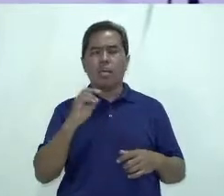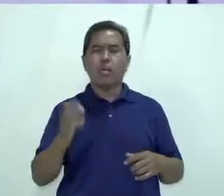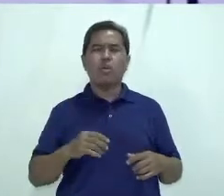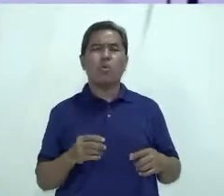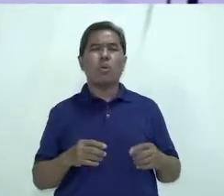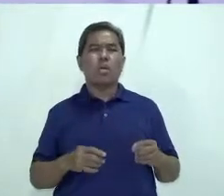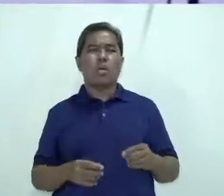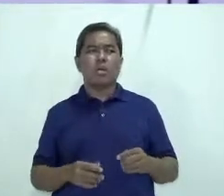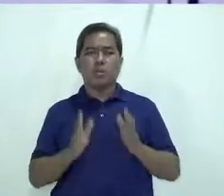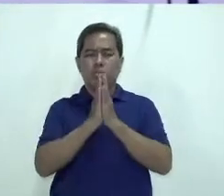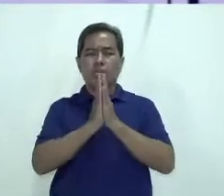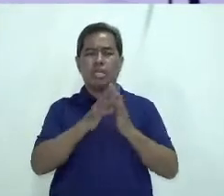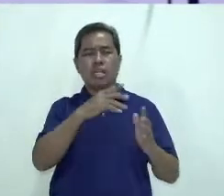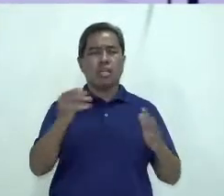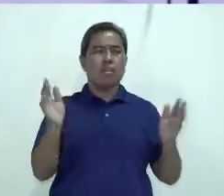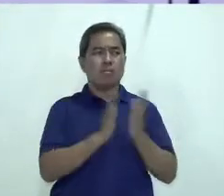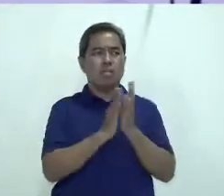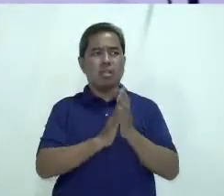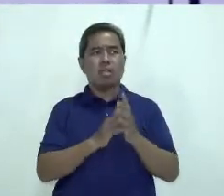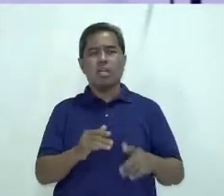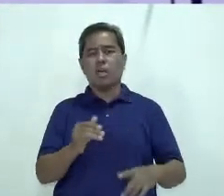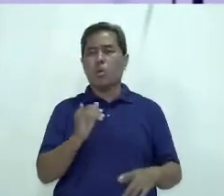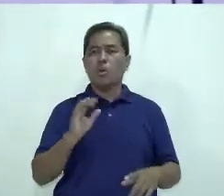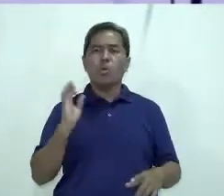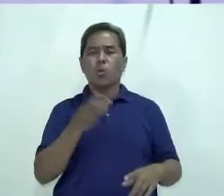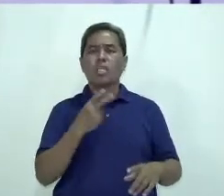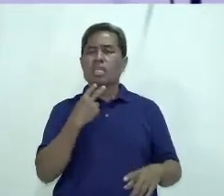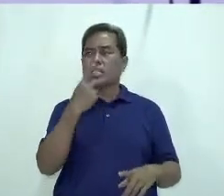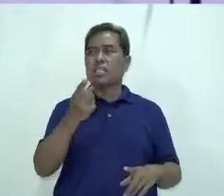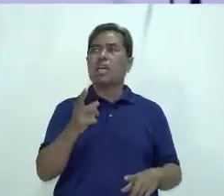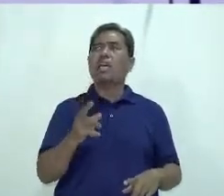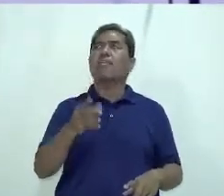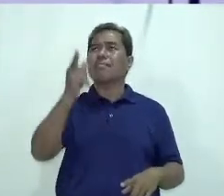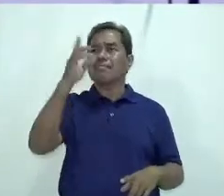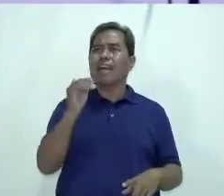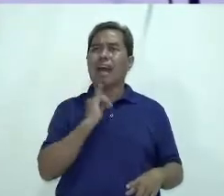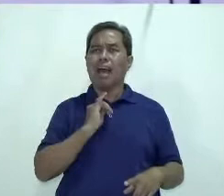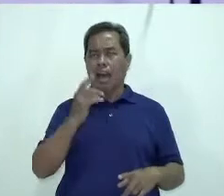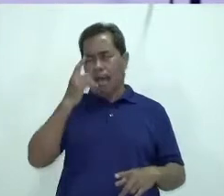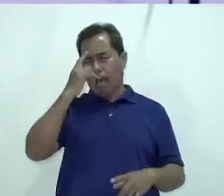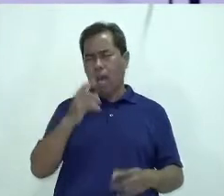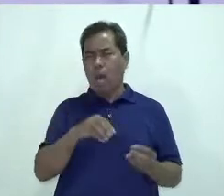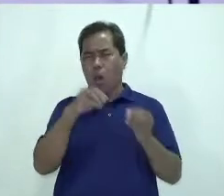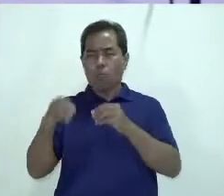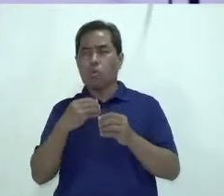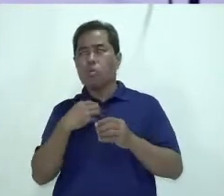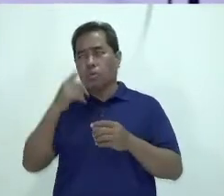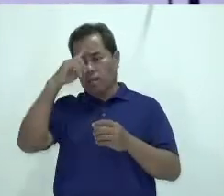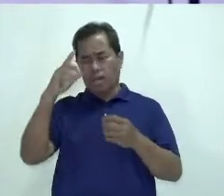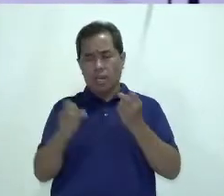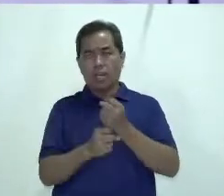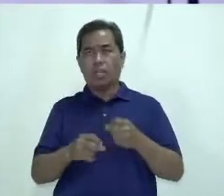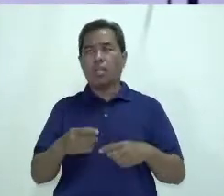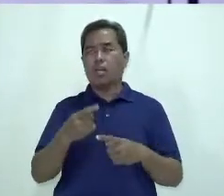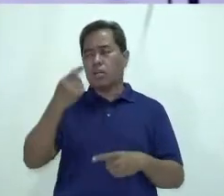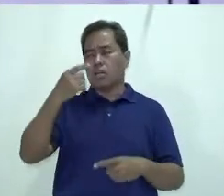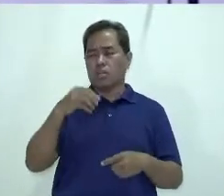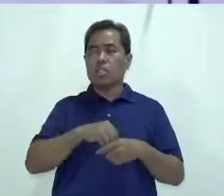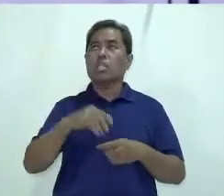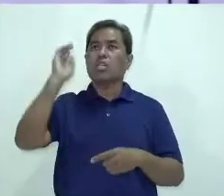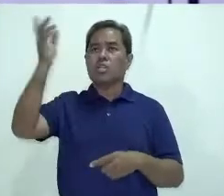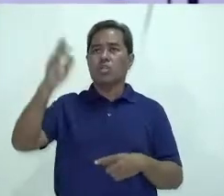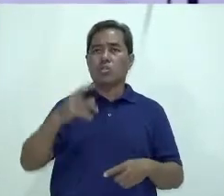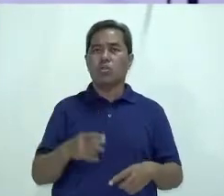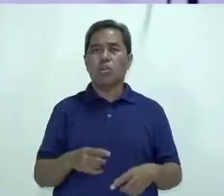in fact saying, Lord God, I'm putting my trust in You. I'm trusting that You will fight the battle because You've